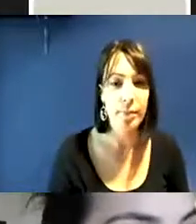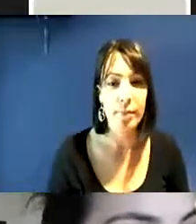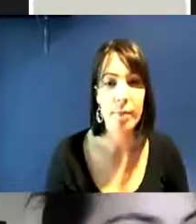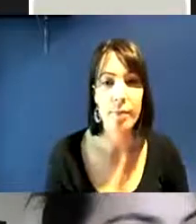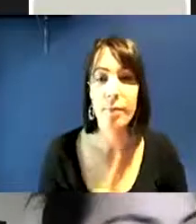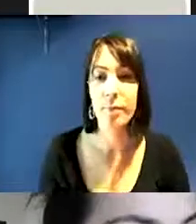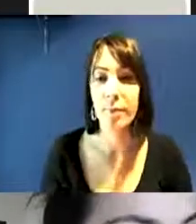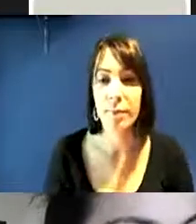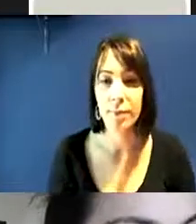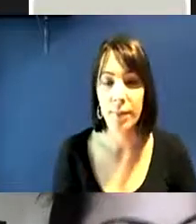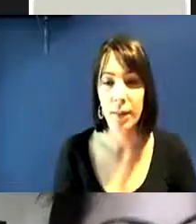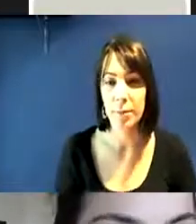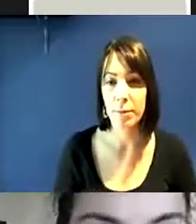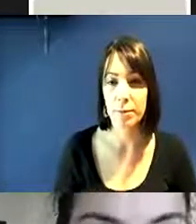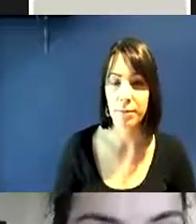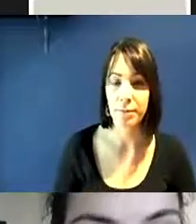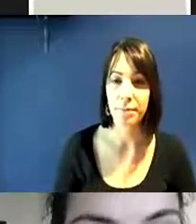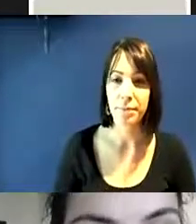Kira.